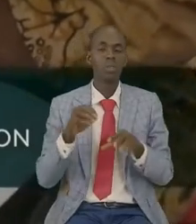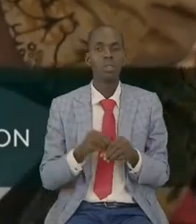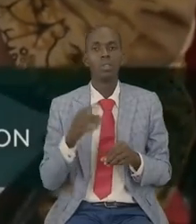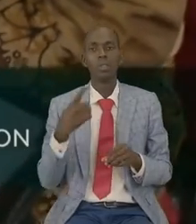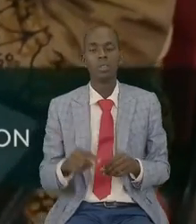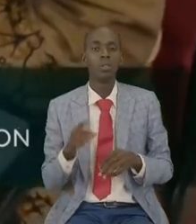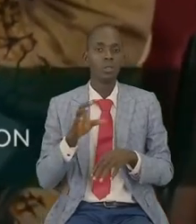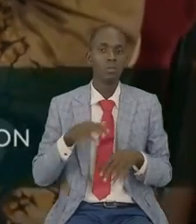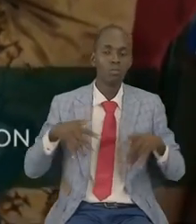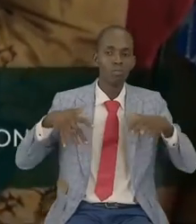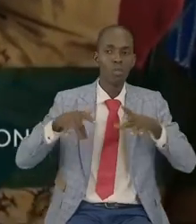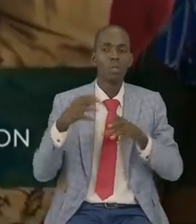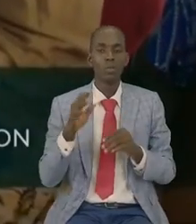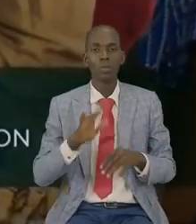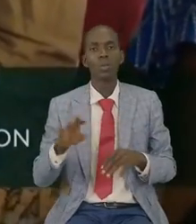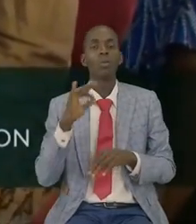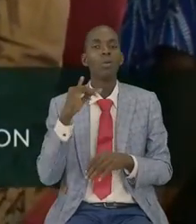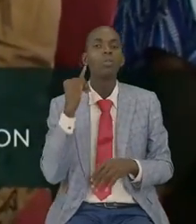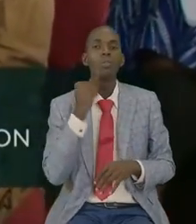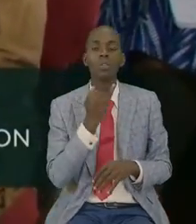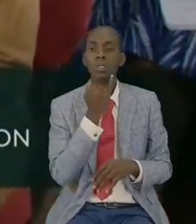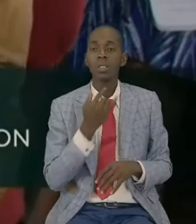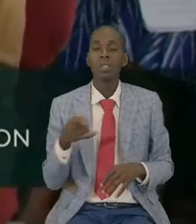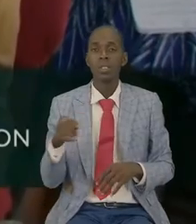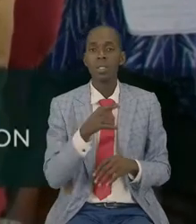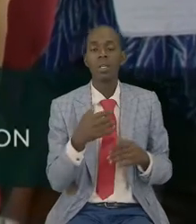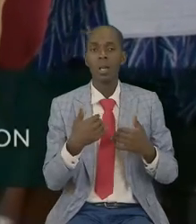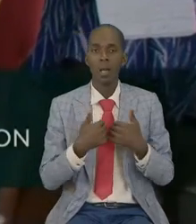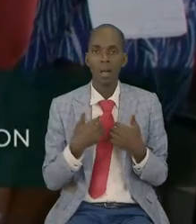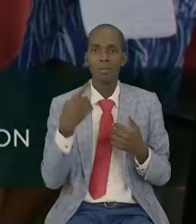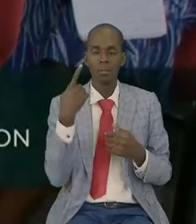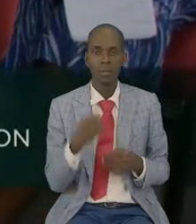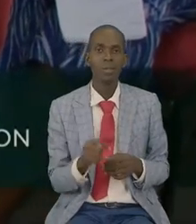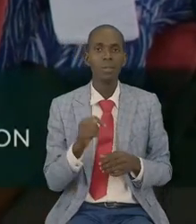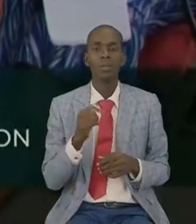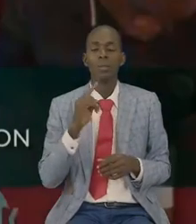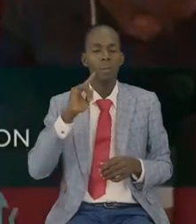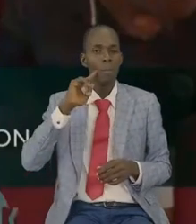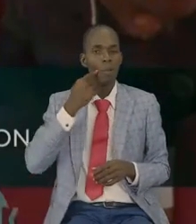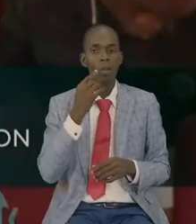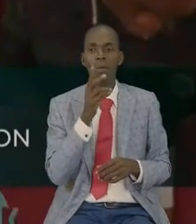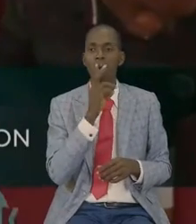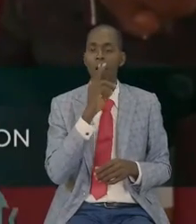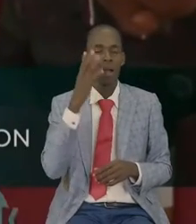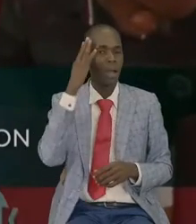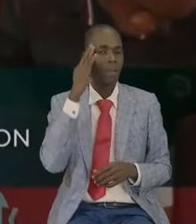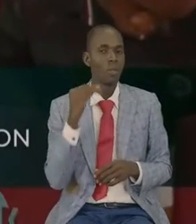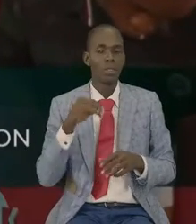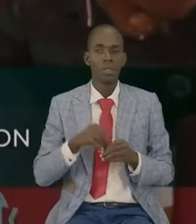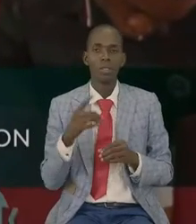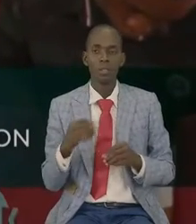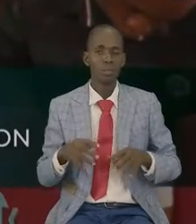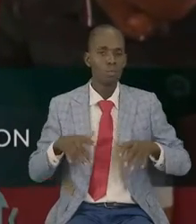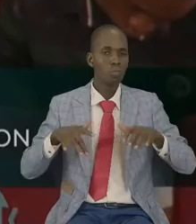of the children of Israel, they had the bitter water experiences. And in our congregations